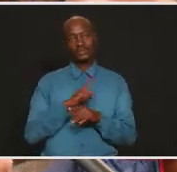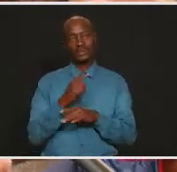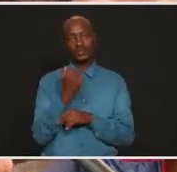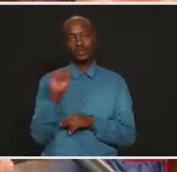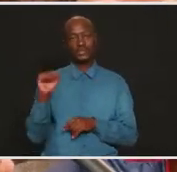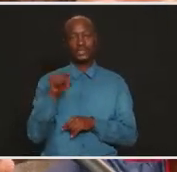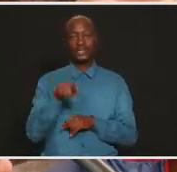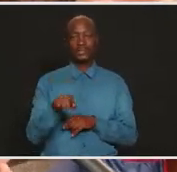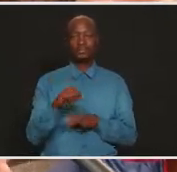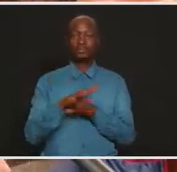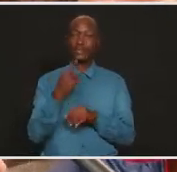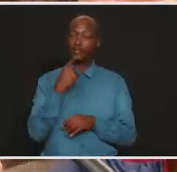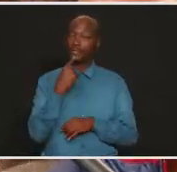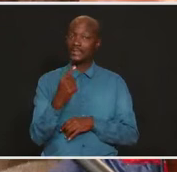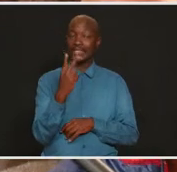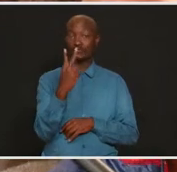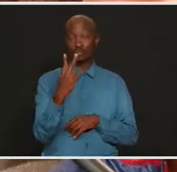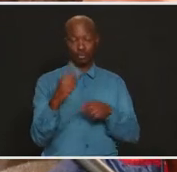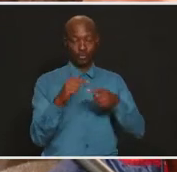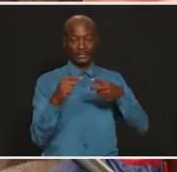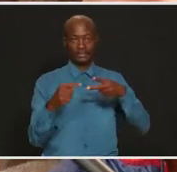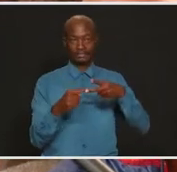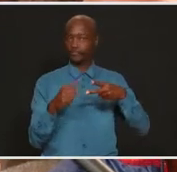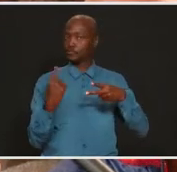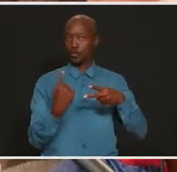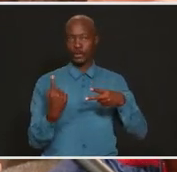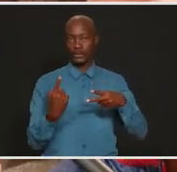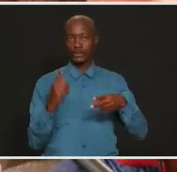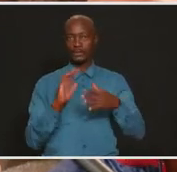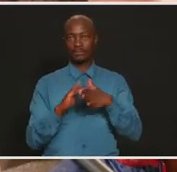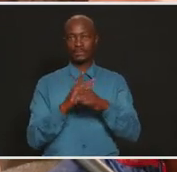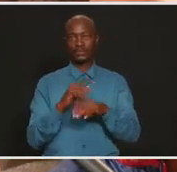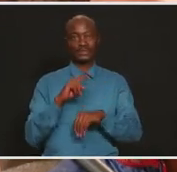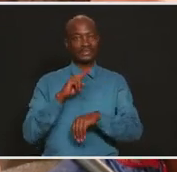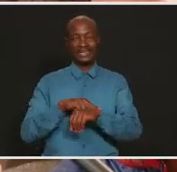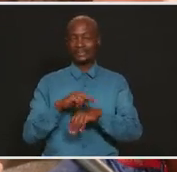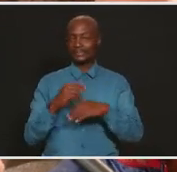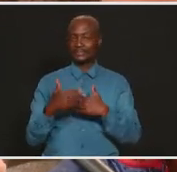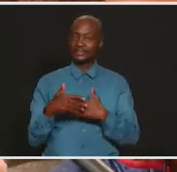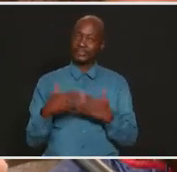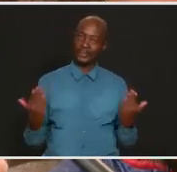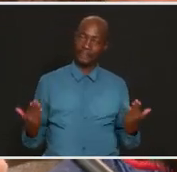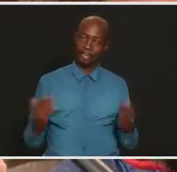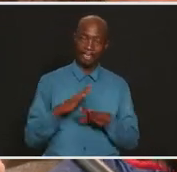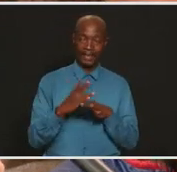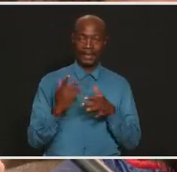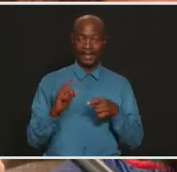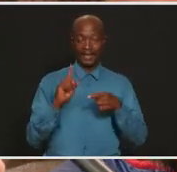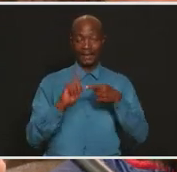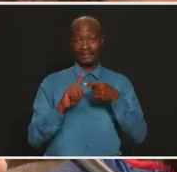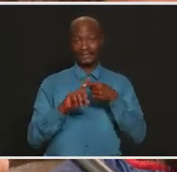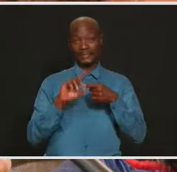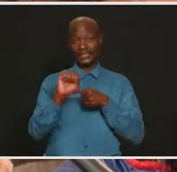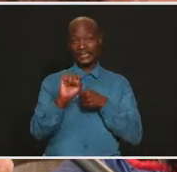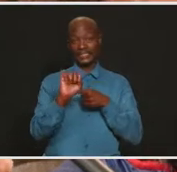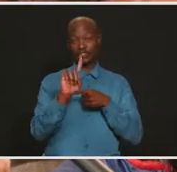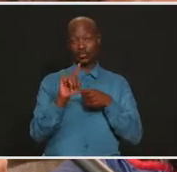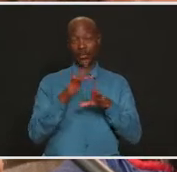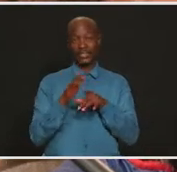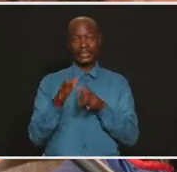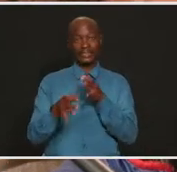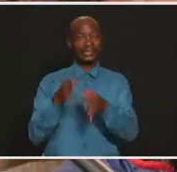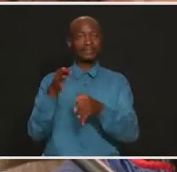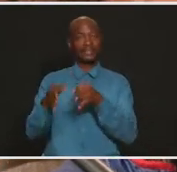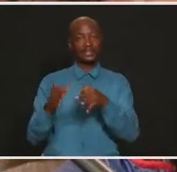I'm only going to mention two of the reasons because we did just another time first of all it's in section one the definition